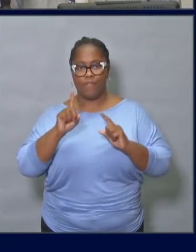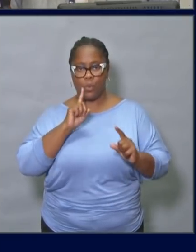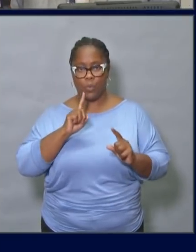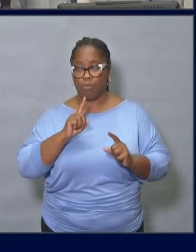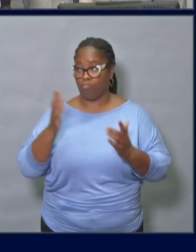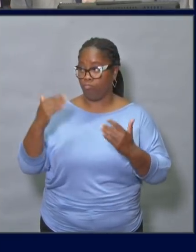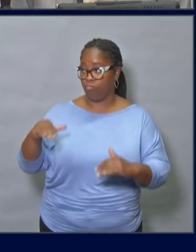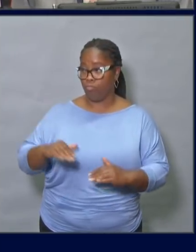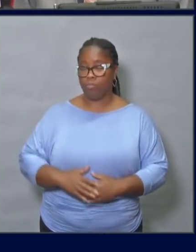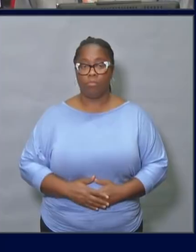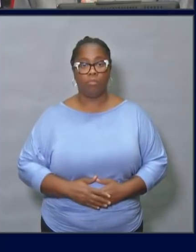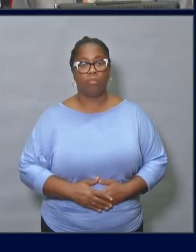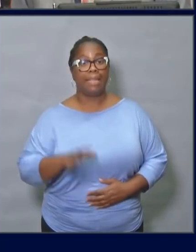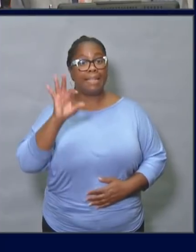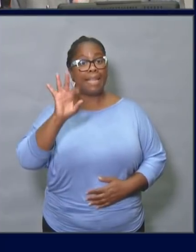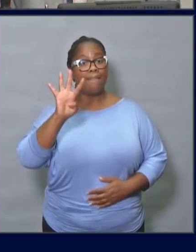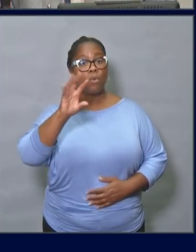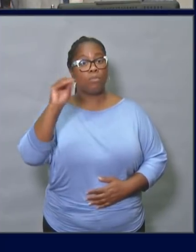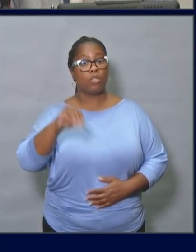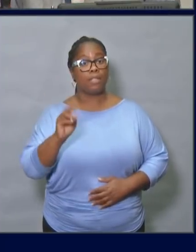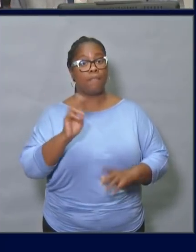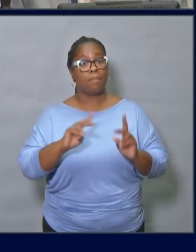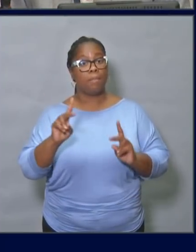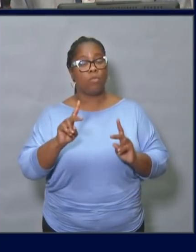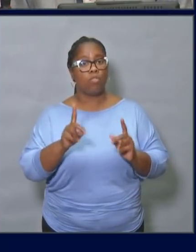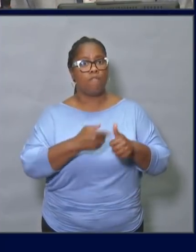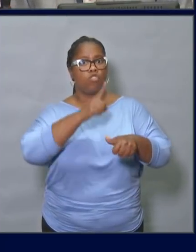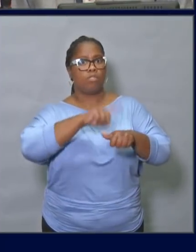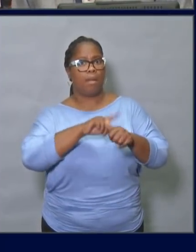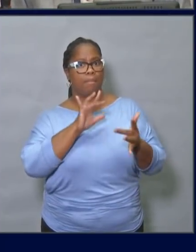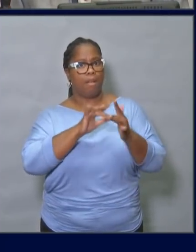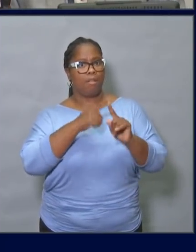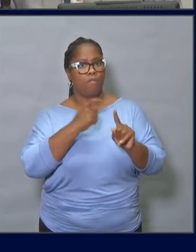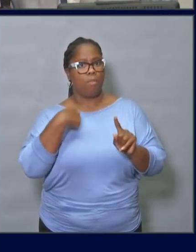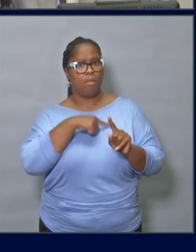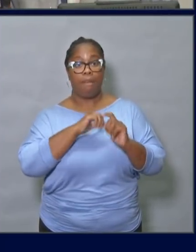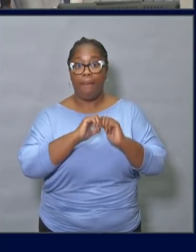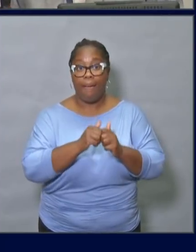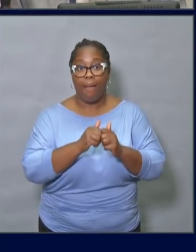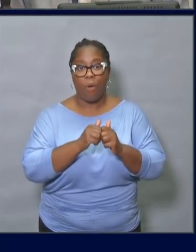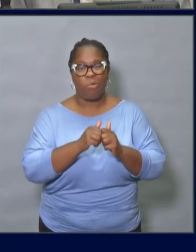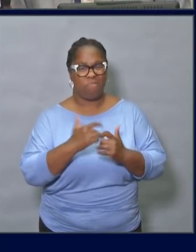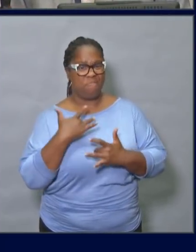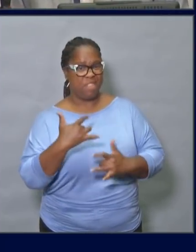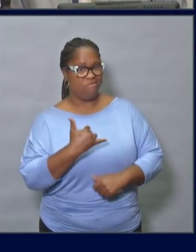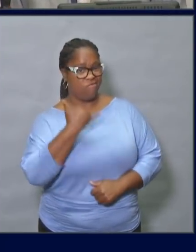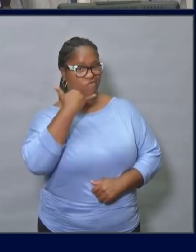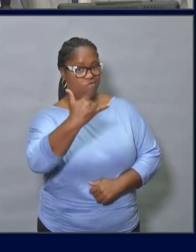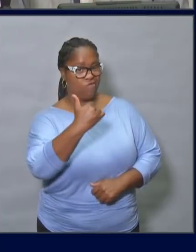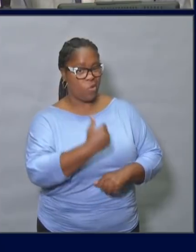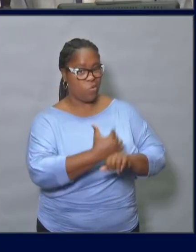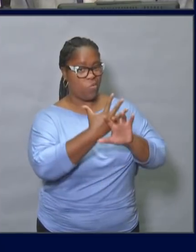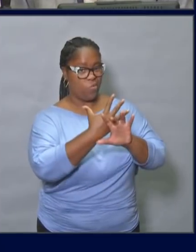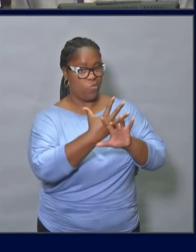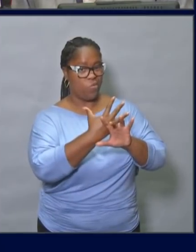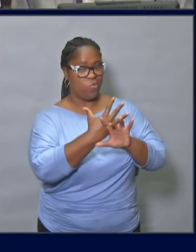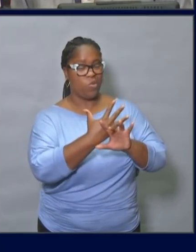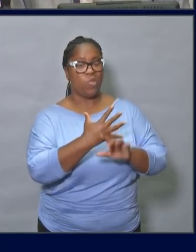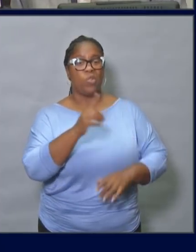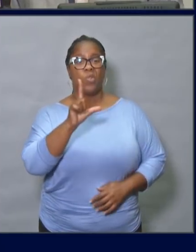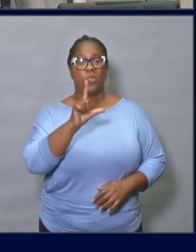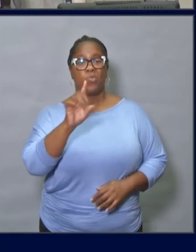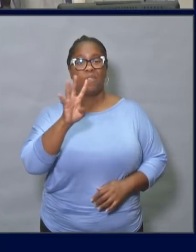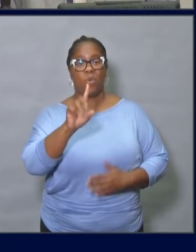94% of these people received their first contact from us, almost always via phone, within 24 hours of the assignment